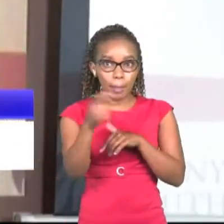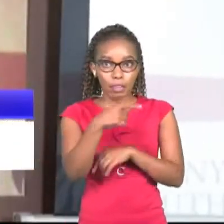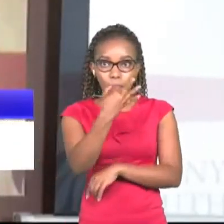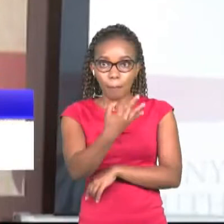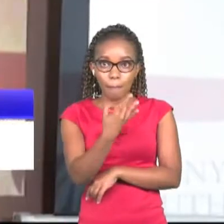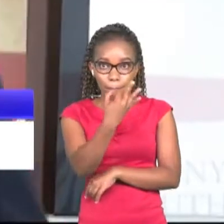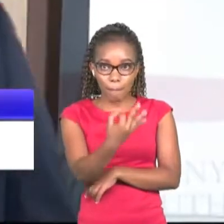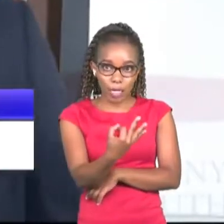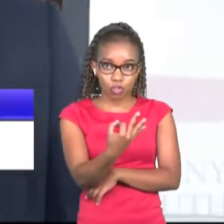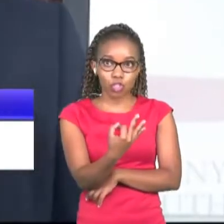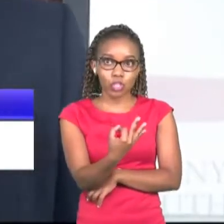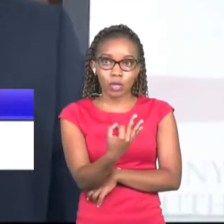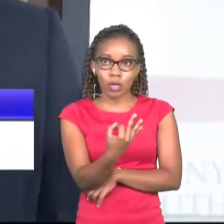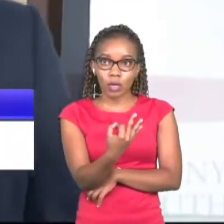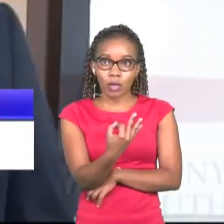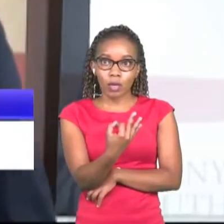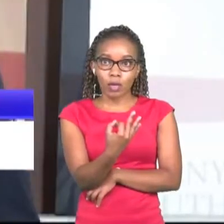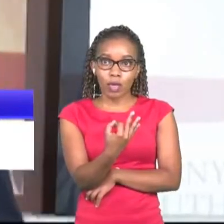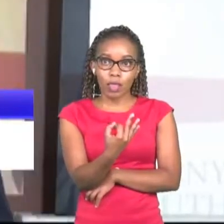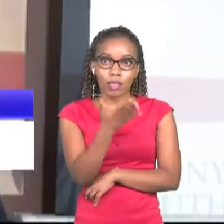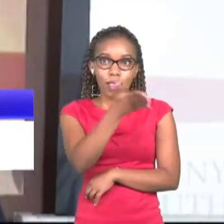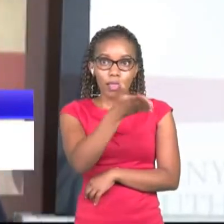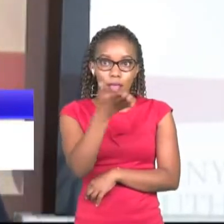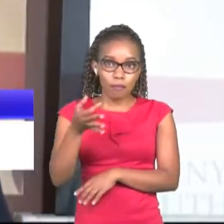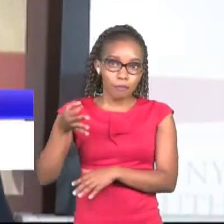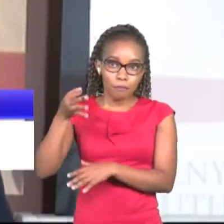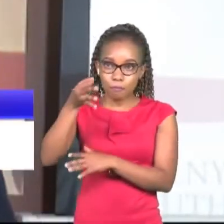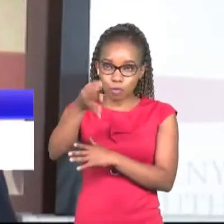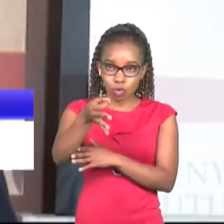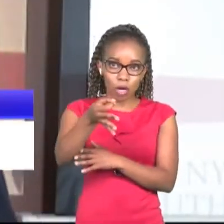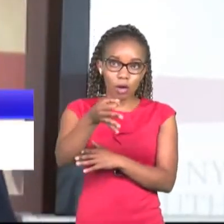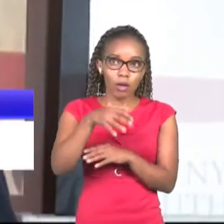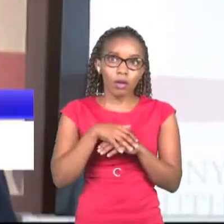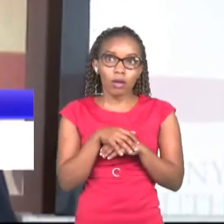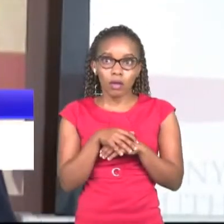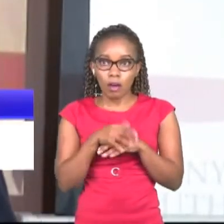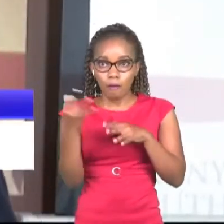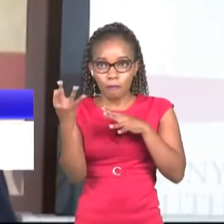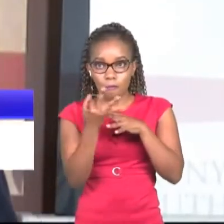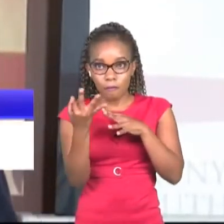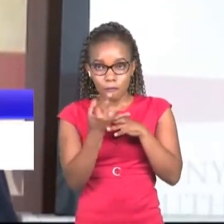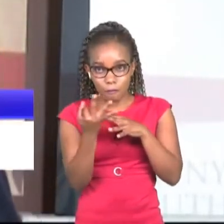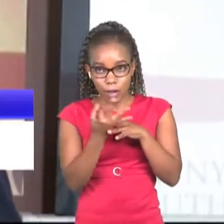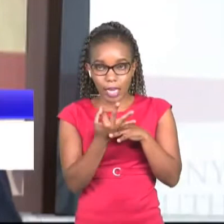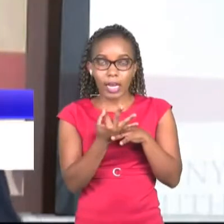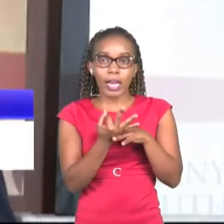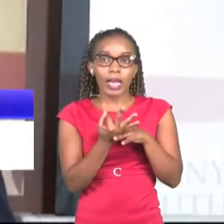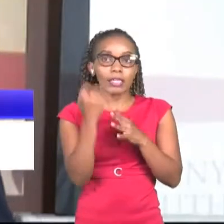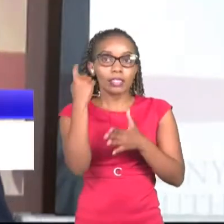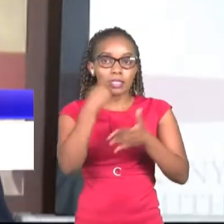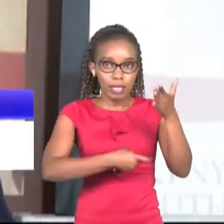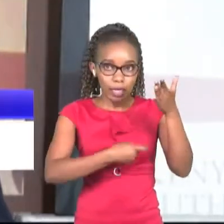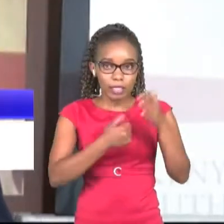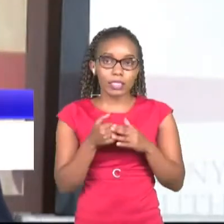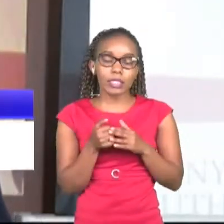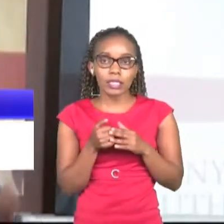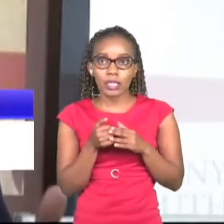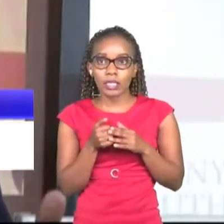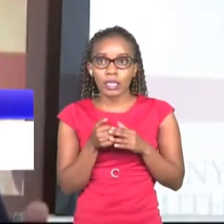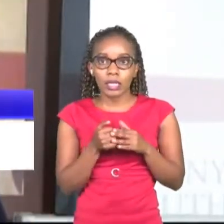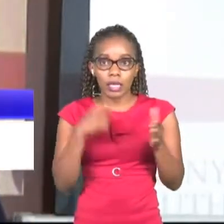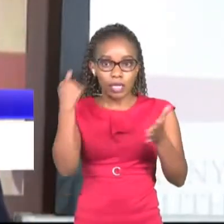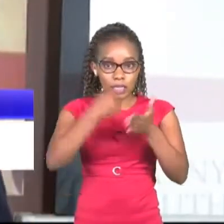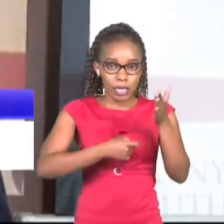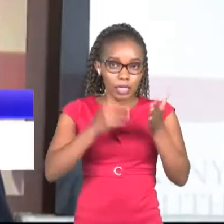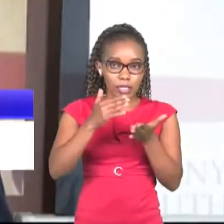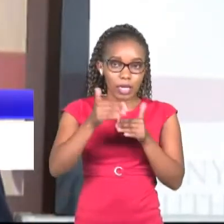we made it available, the feature for filing turnover tax. And also for turnover tax, after